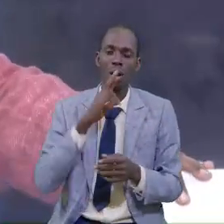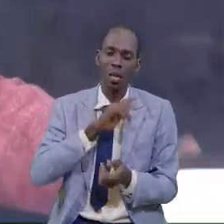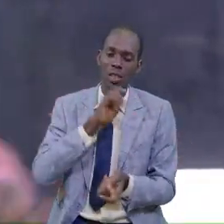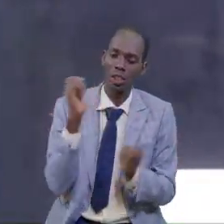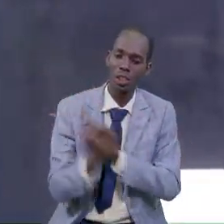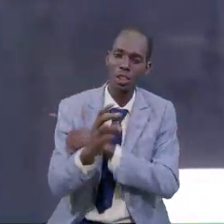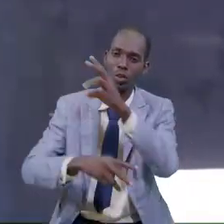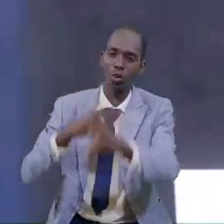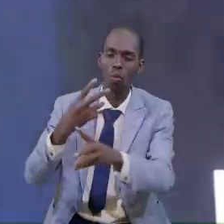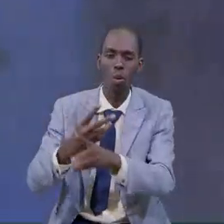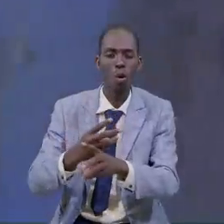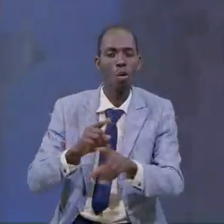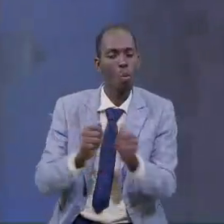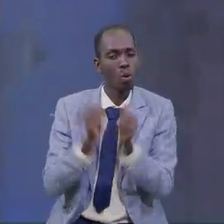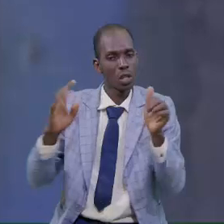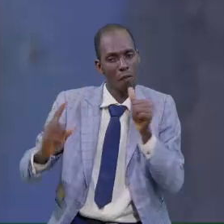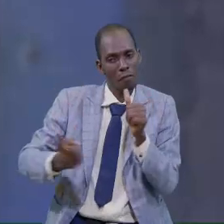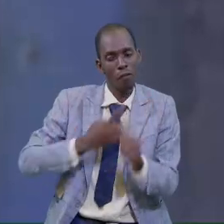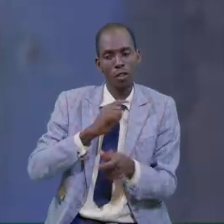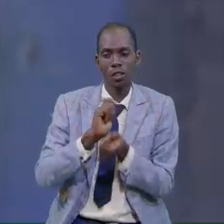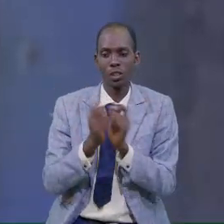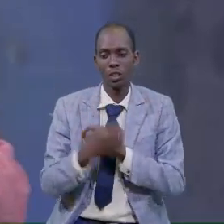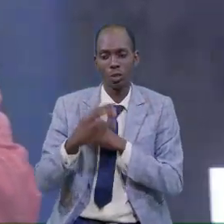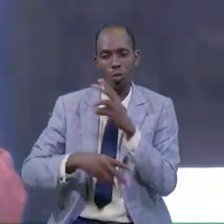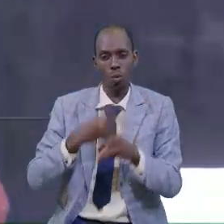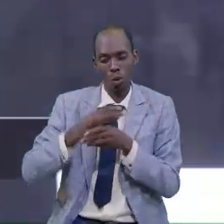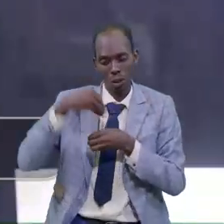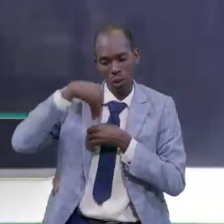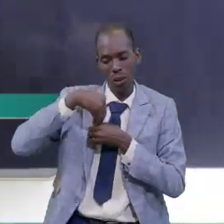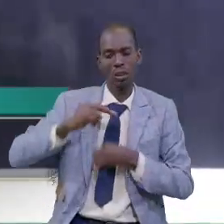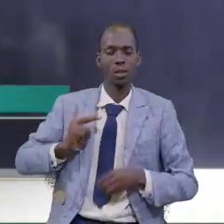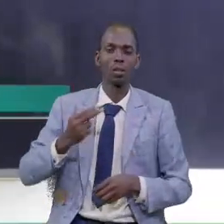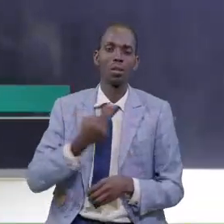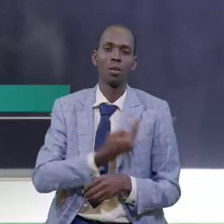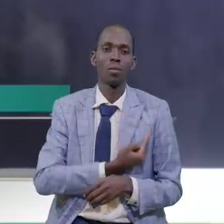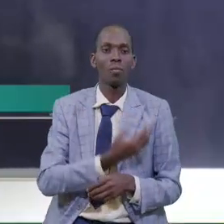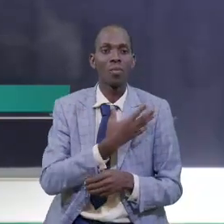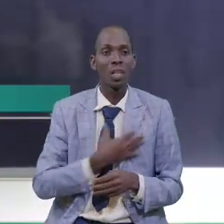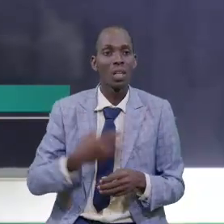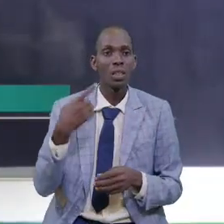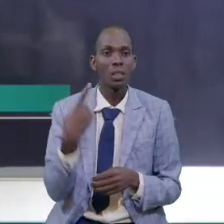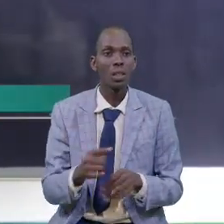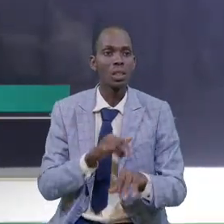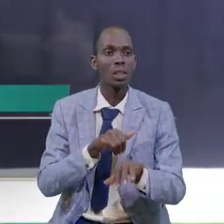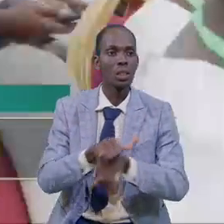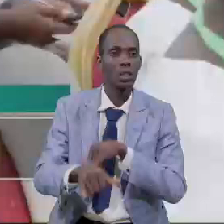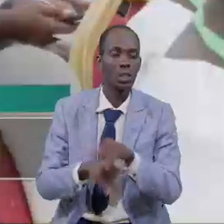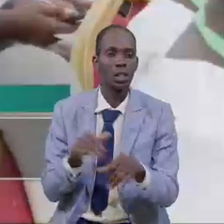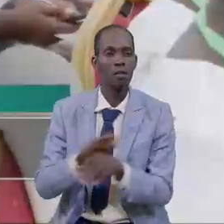is changed first. And then it says, and the deceitfulness of